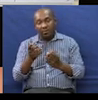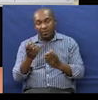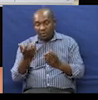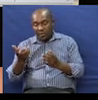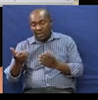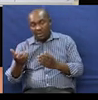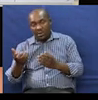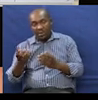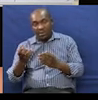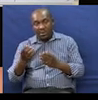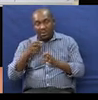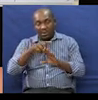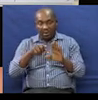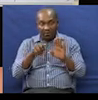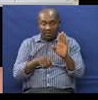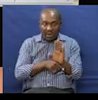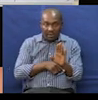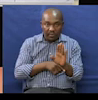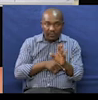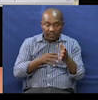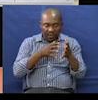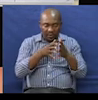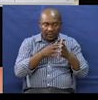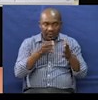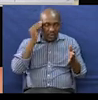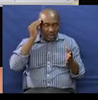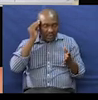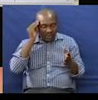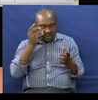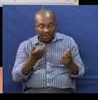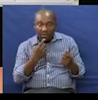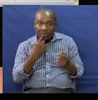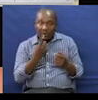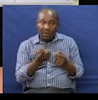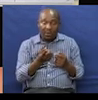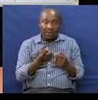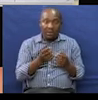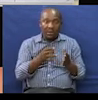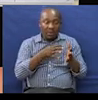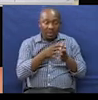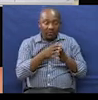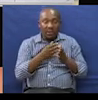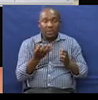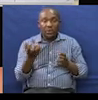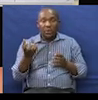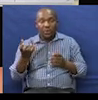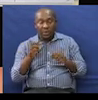explain some key concepts. The first one, we said, we defined about social